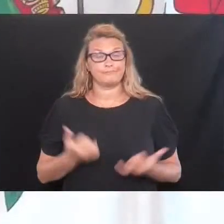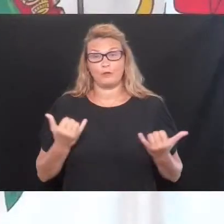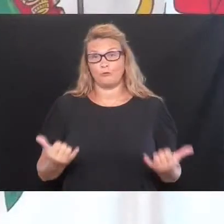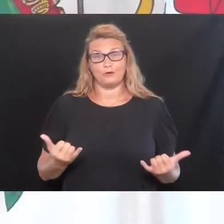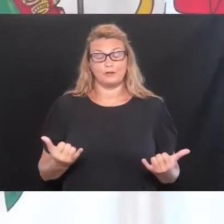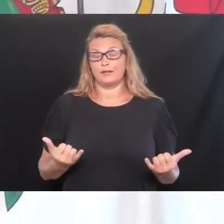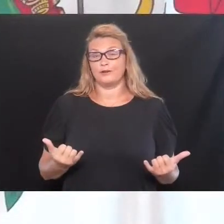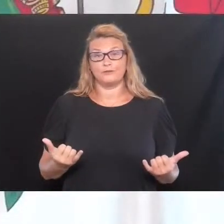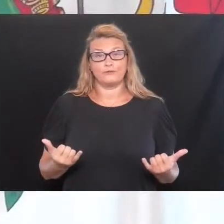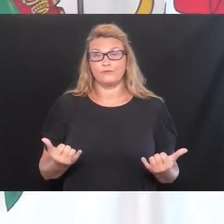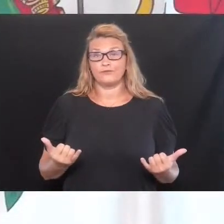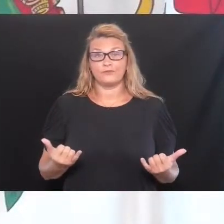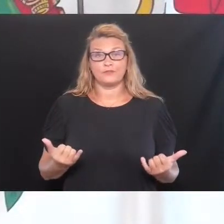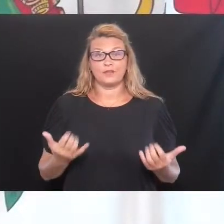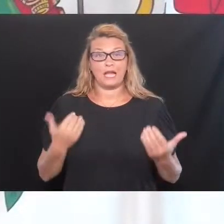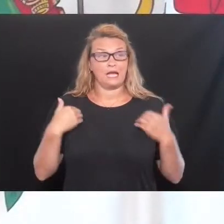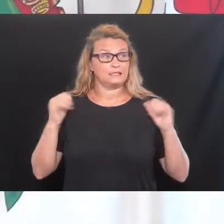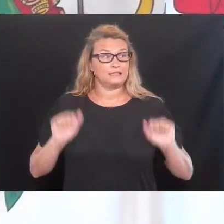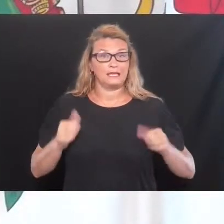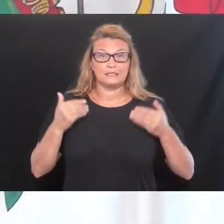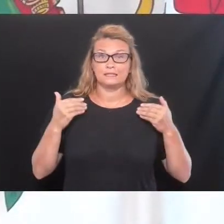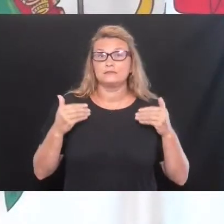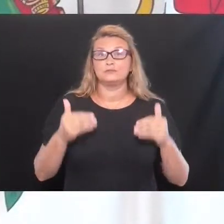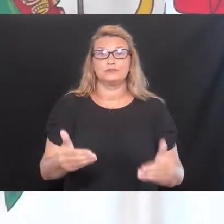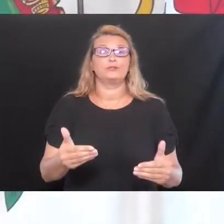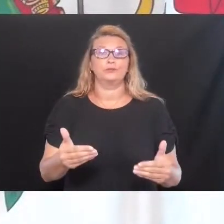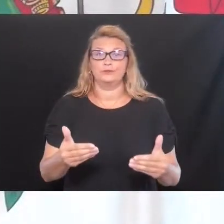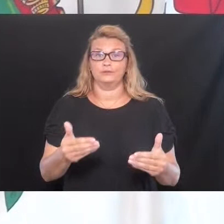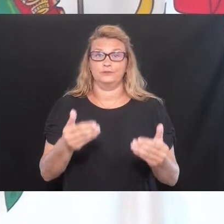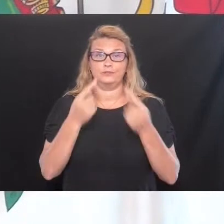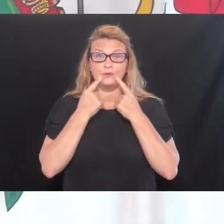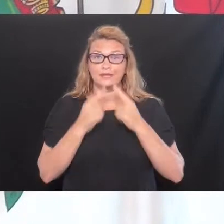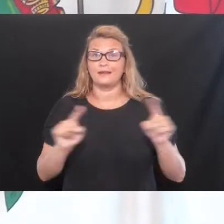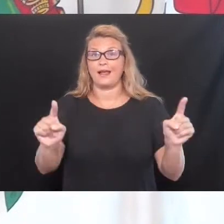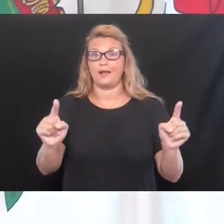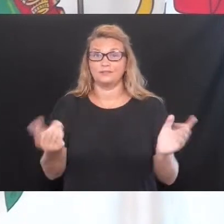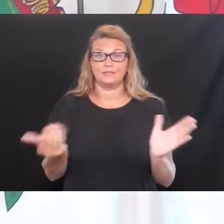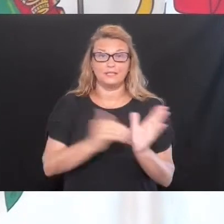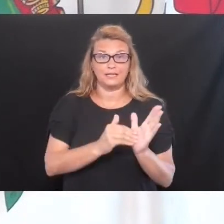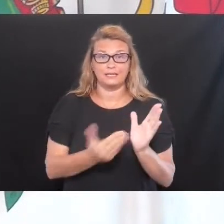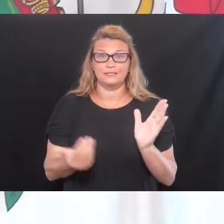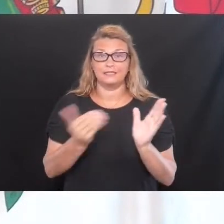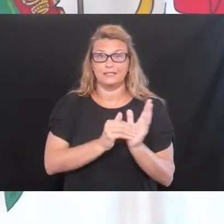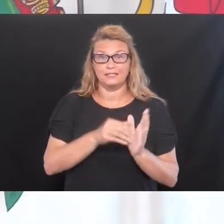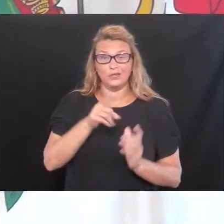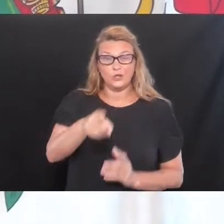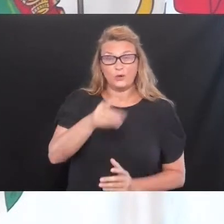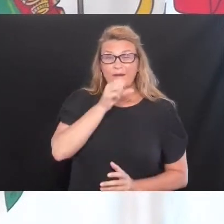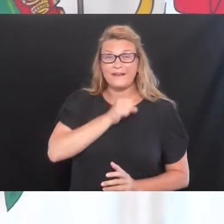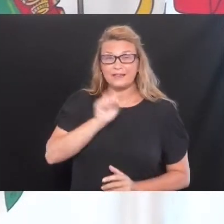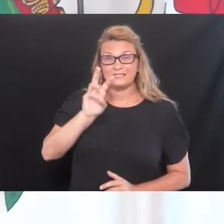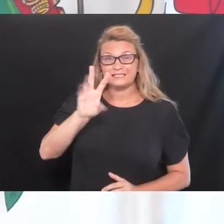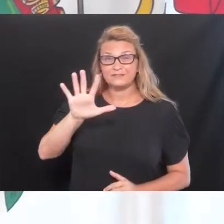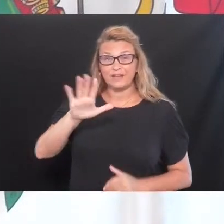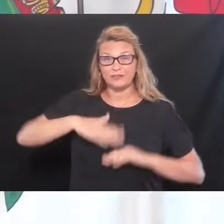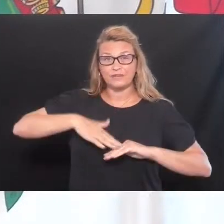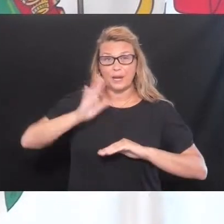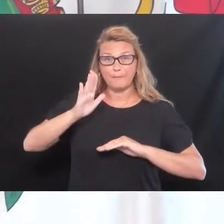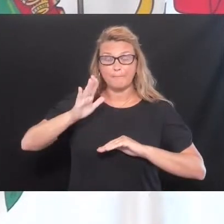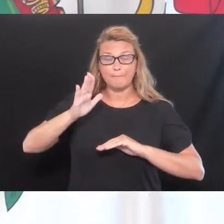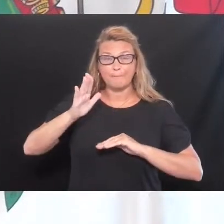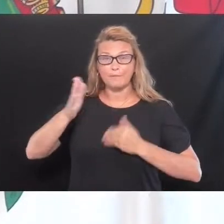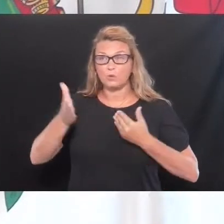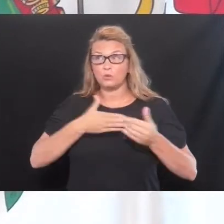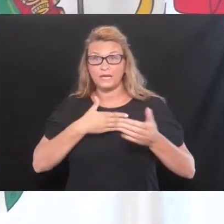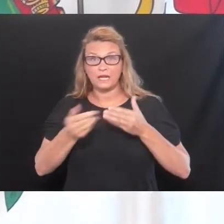is come and continue to tell you over and over, if you're 65 years of age and older, whether